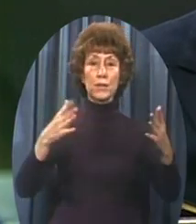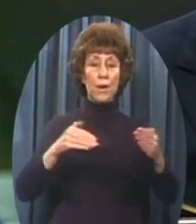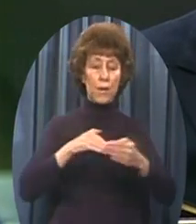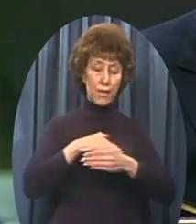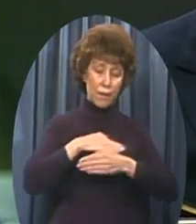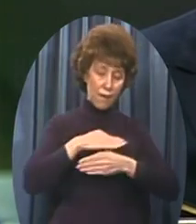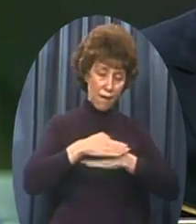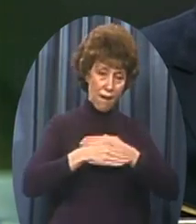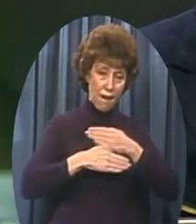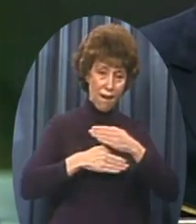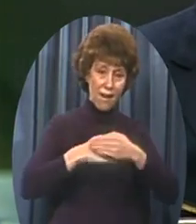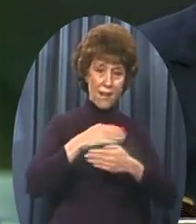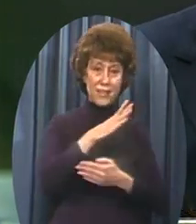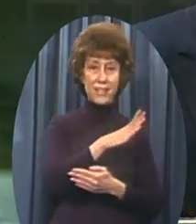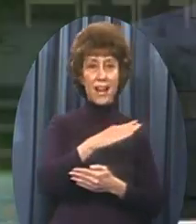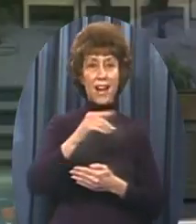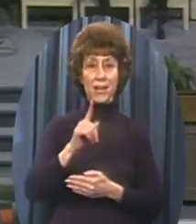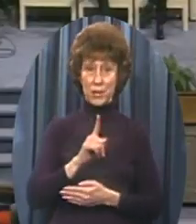true.